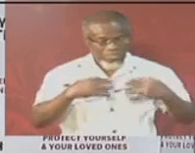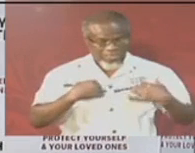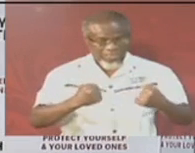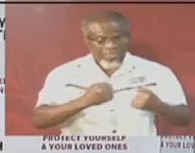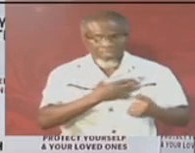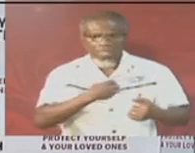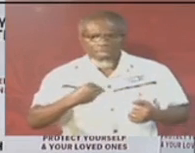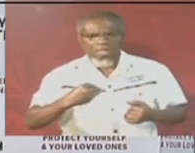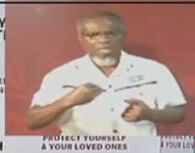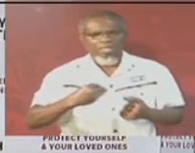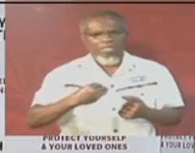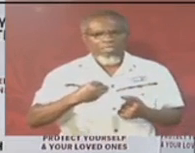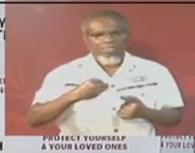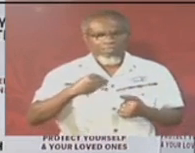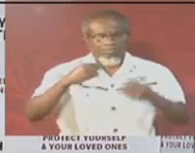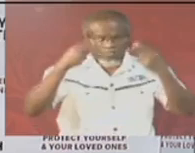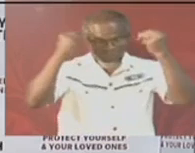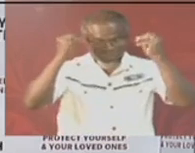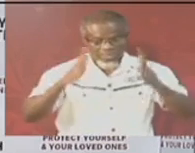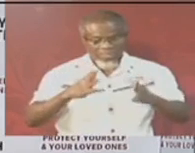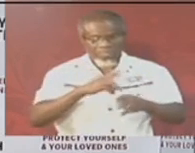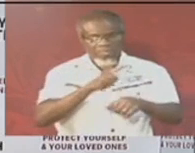memorandum circulating which originated,